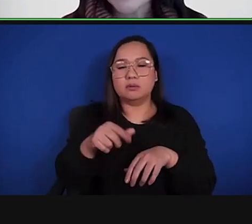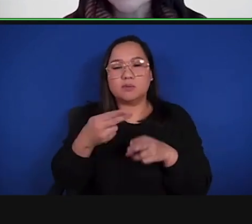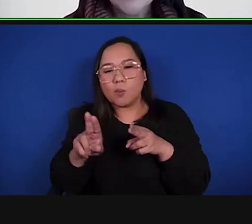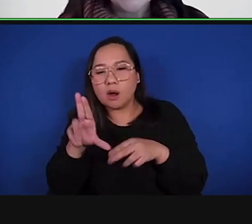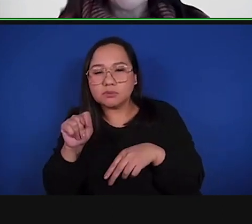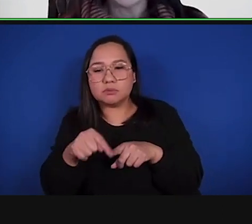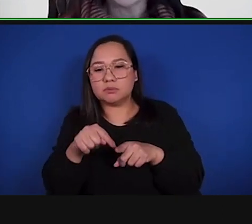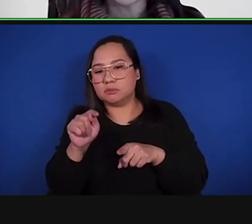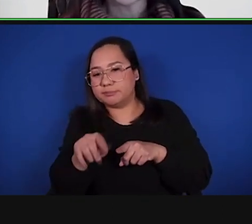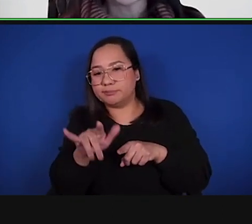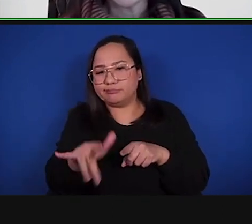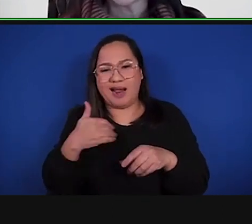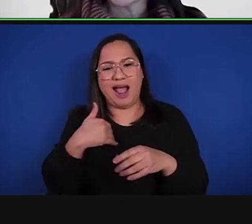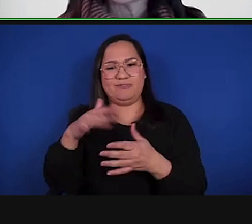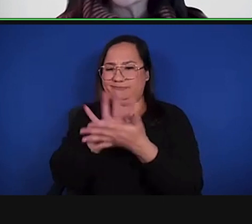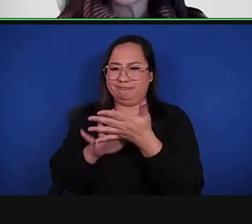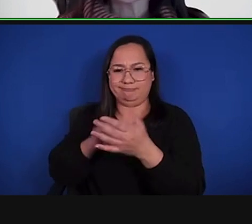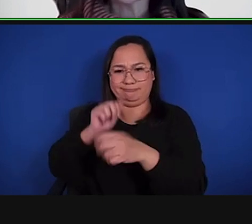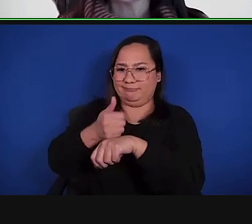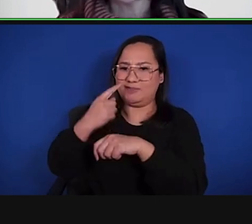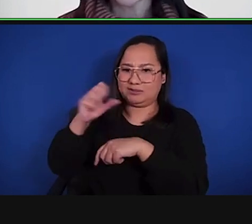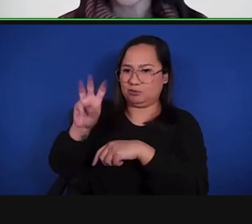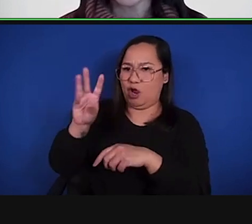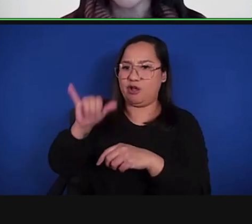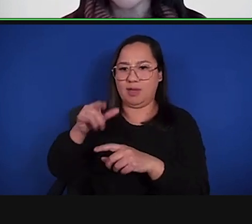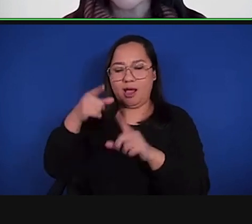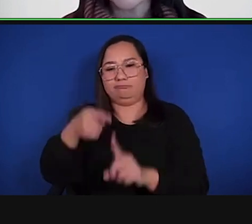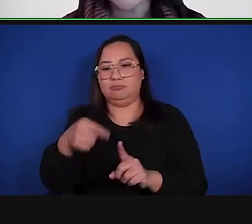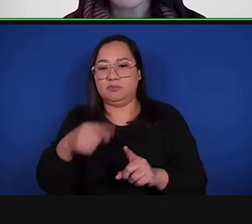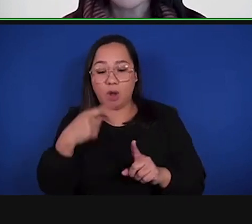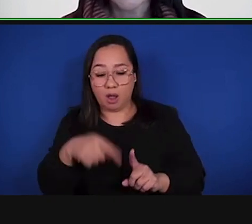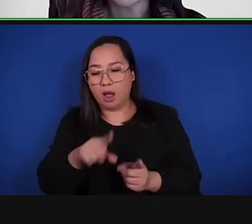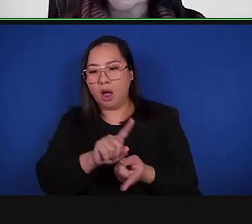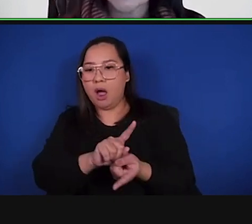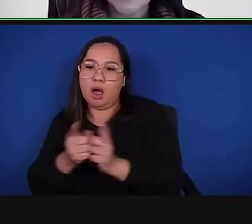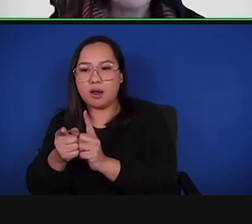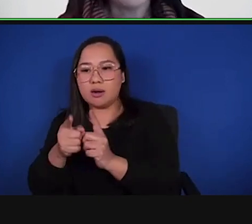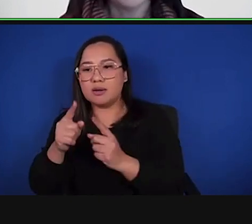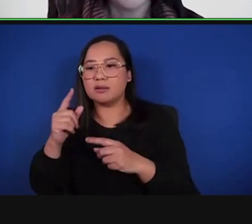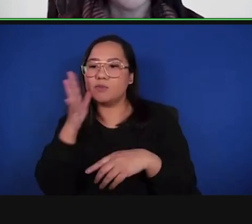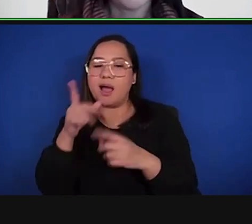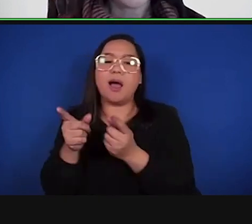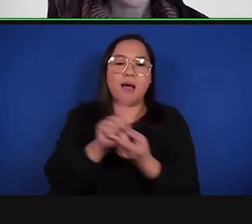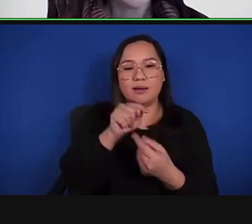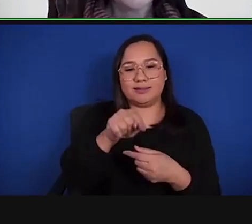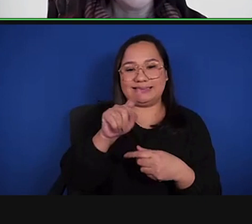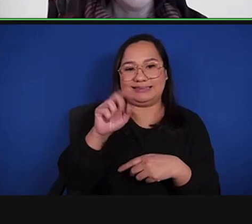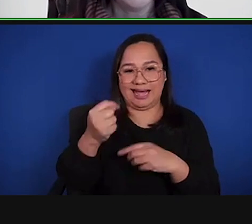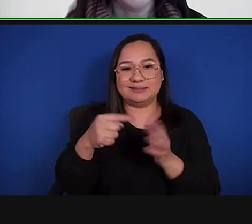readable text, and it is displayed simultaneously on various different options. Next slide.